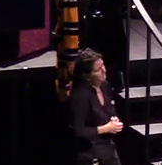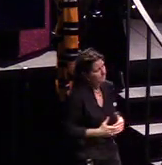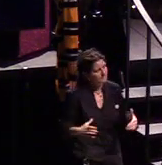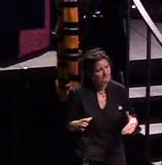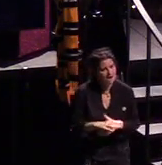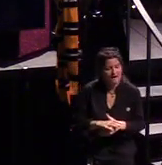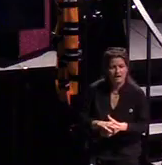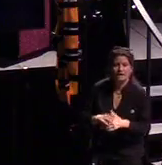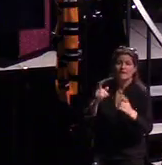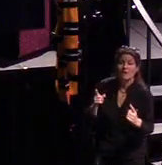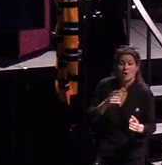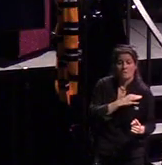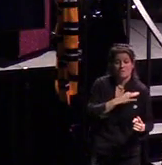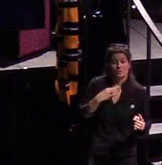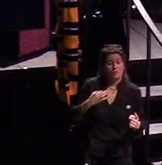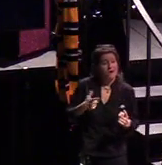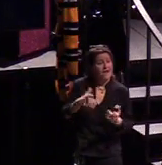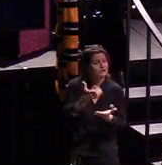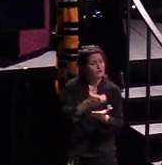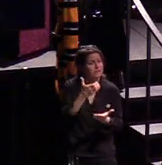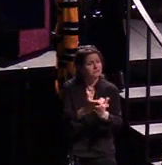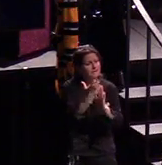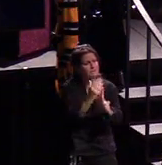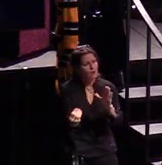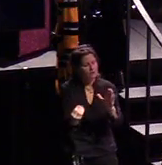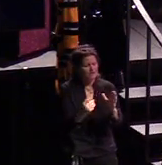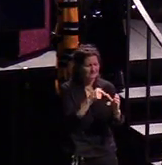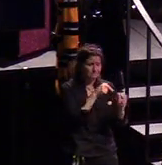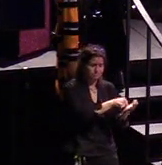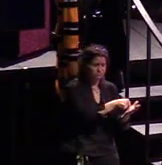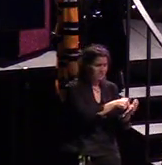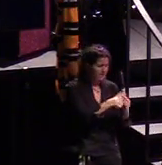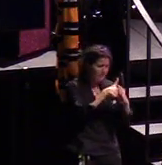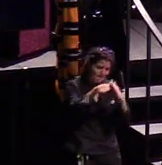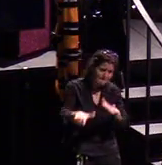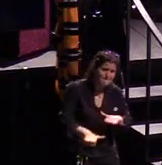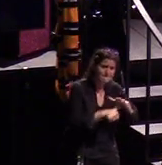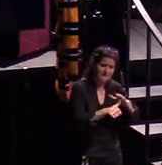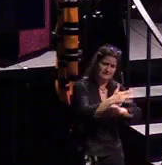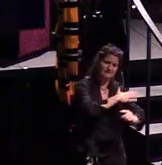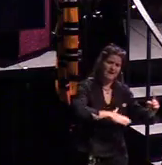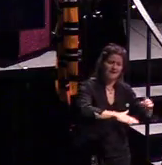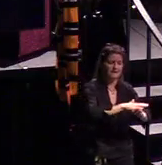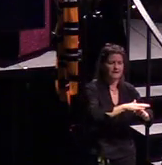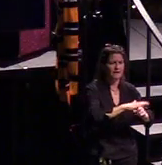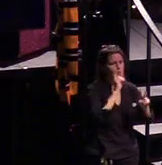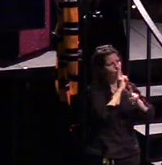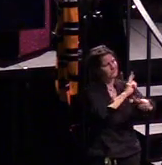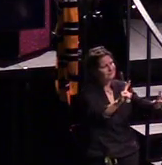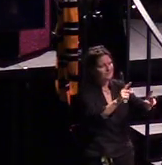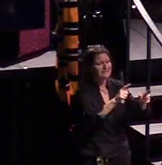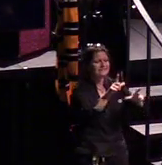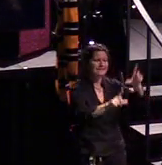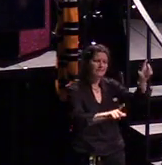the medical and charity models are deeply embedded in our society in what we see on TV on